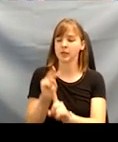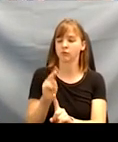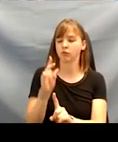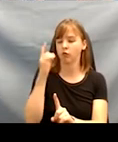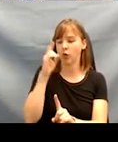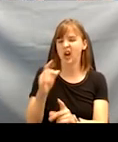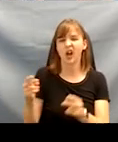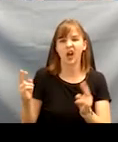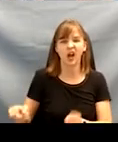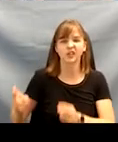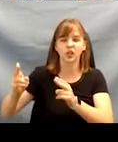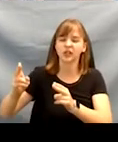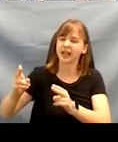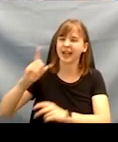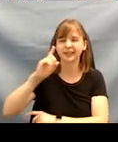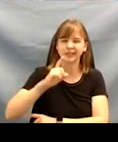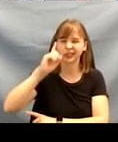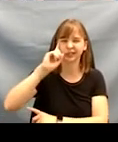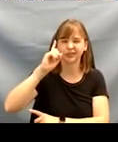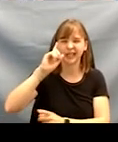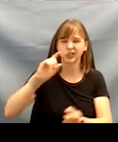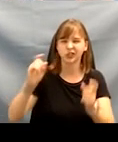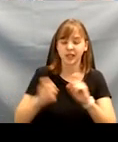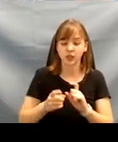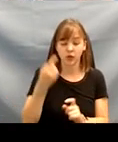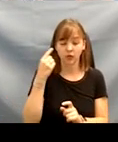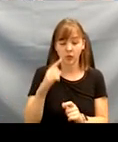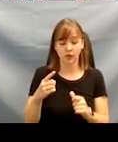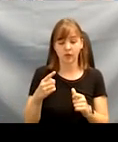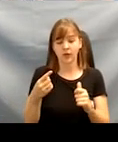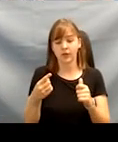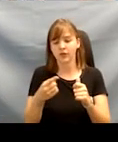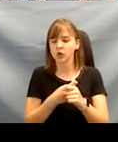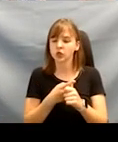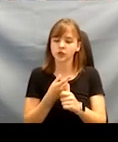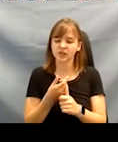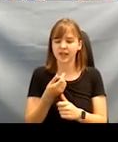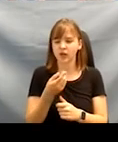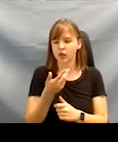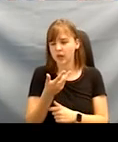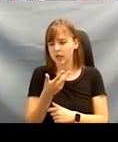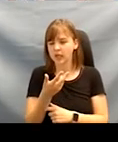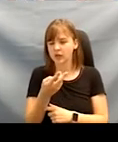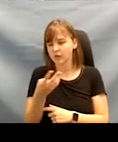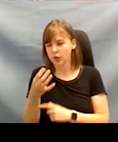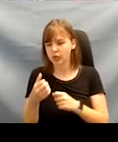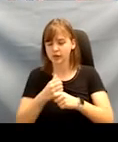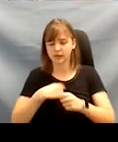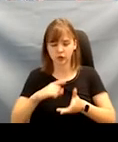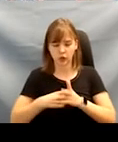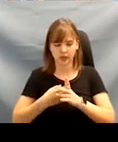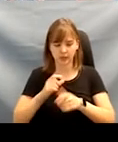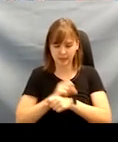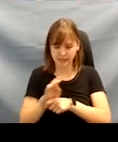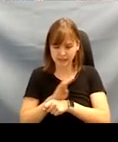first like 4 or 5 years of me being an entrepreneur, it was hustle, hustle, hustle. But I don't think that I was necessarily taking care of myself